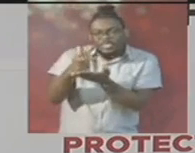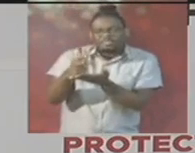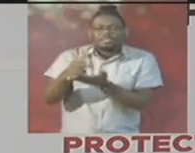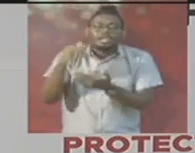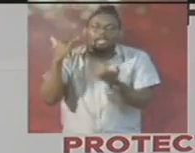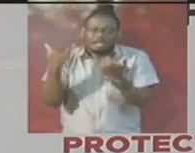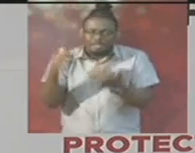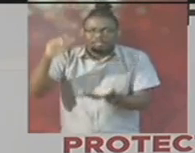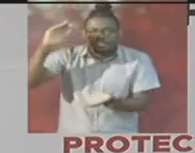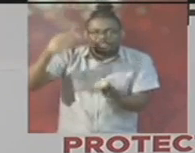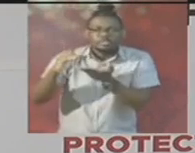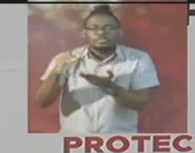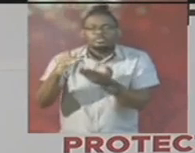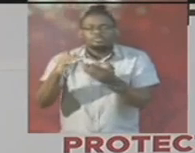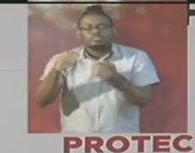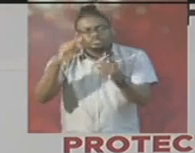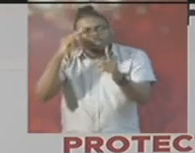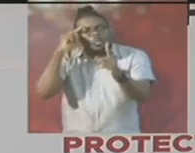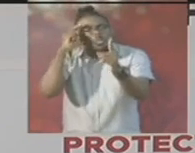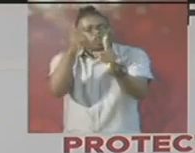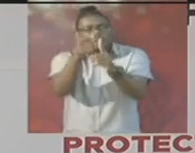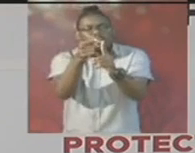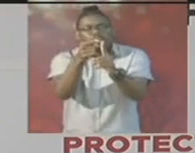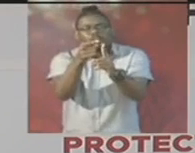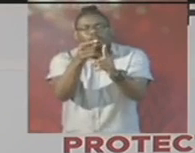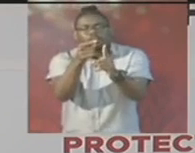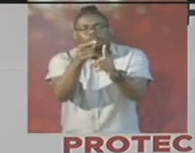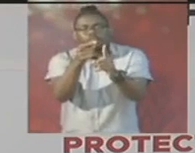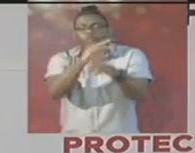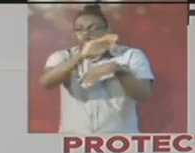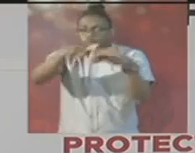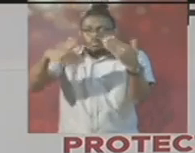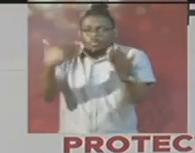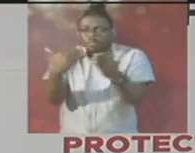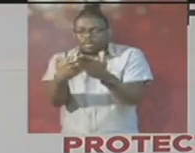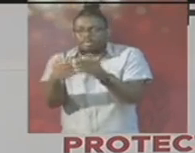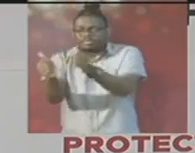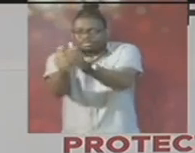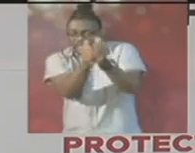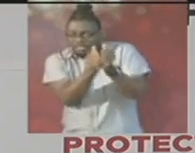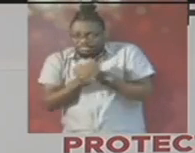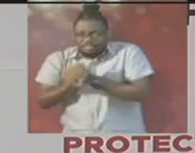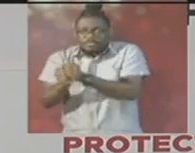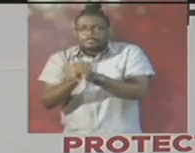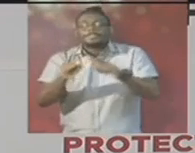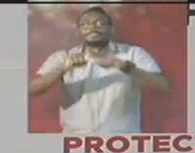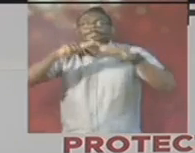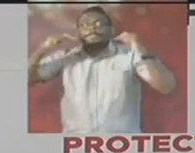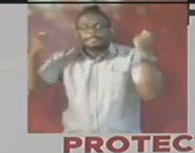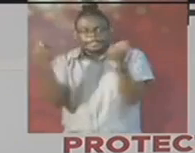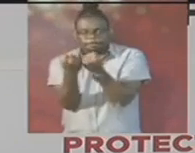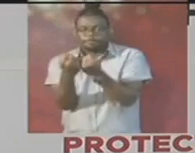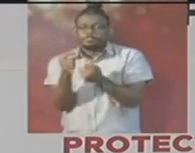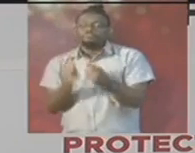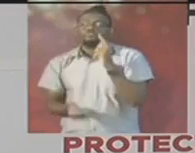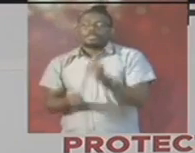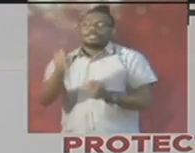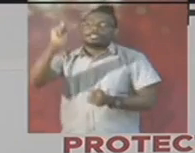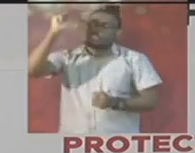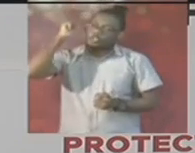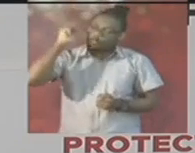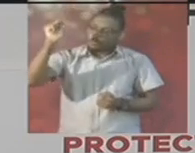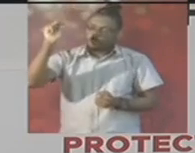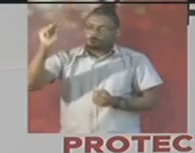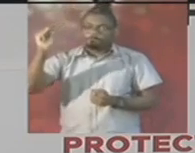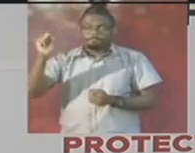that target for ourselves. Let us set a collective target as Team Trinidad and Tobago, that by the end of May,